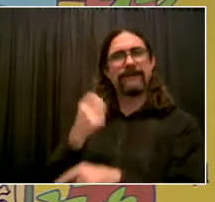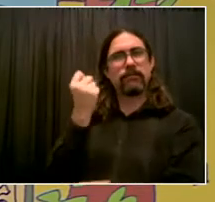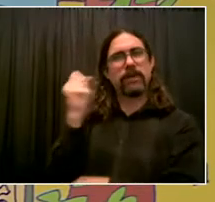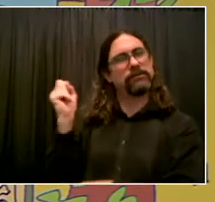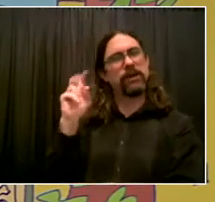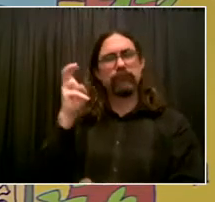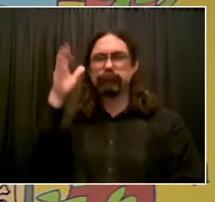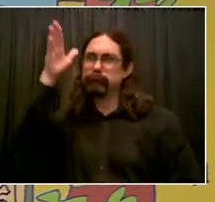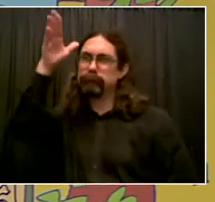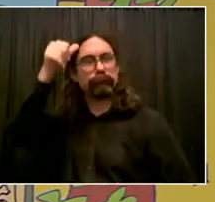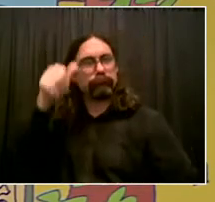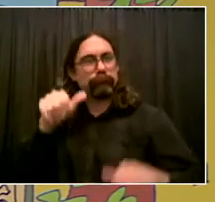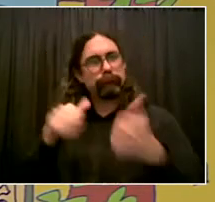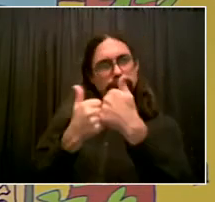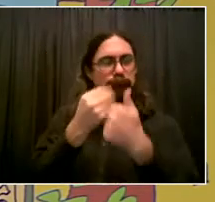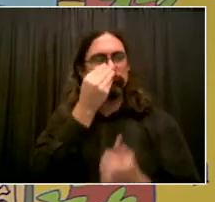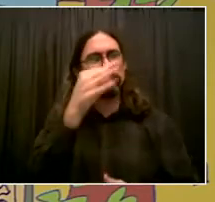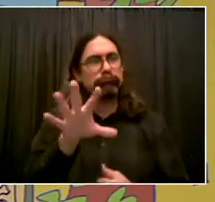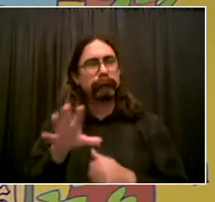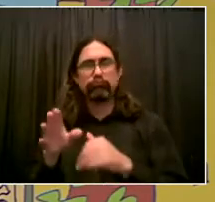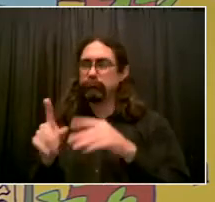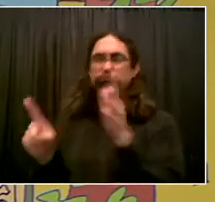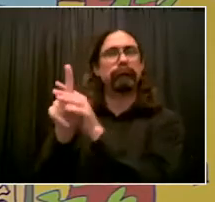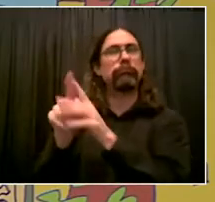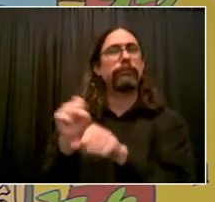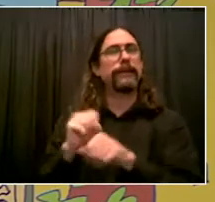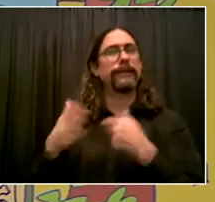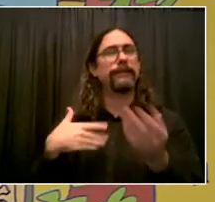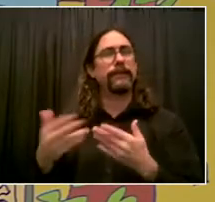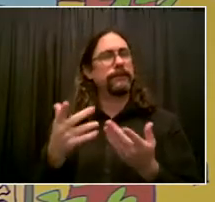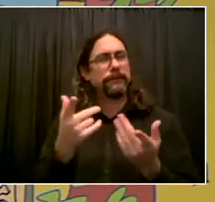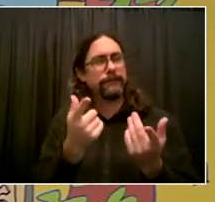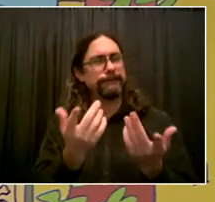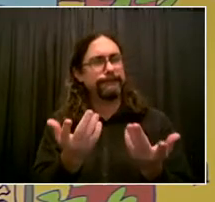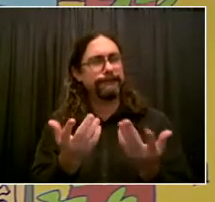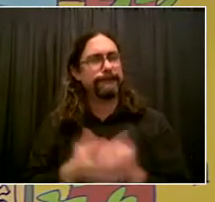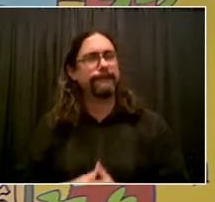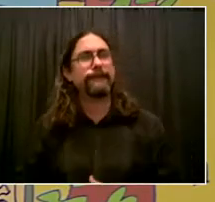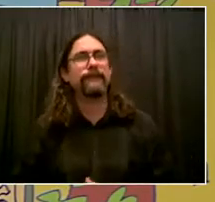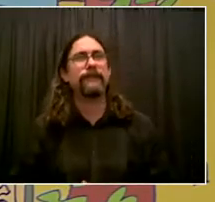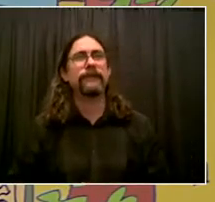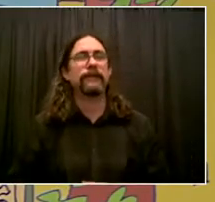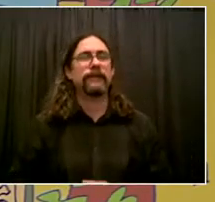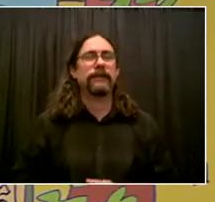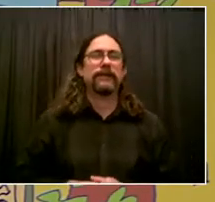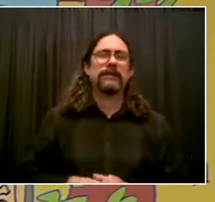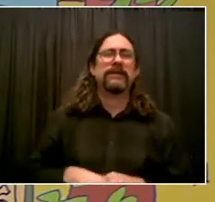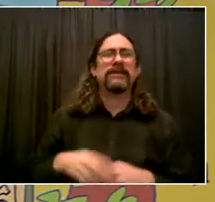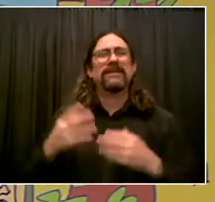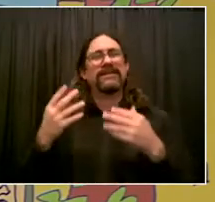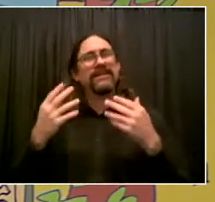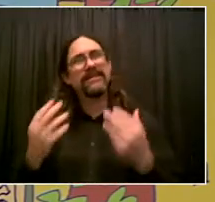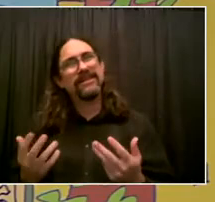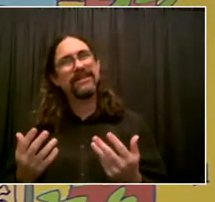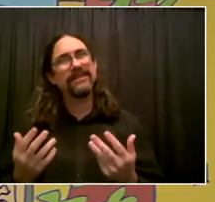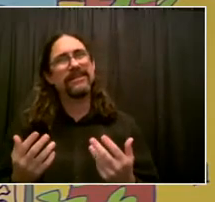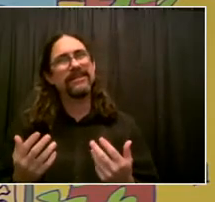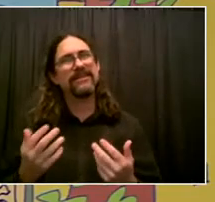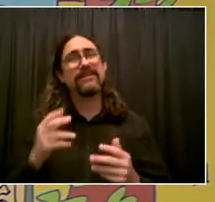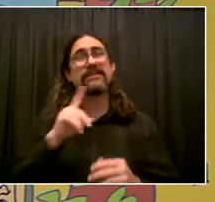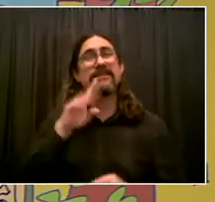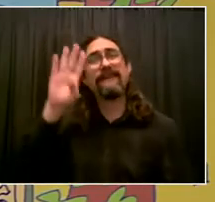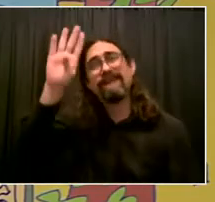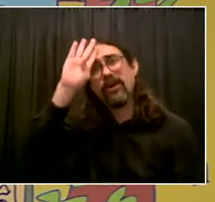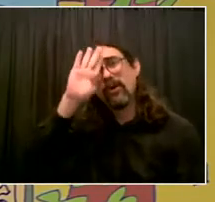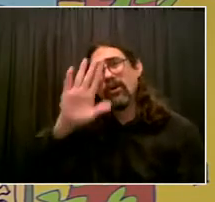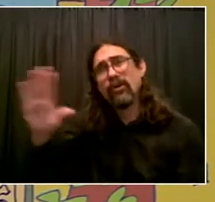as I've said, it's also been a very strange moment in history where there's so much misinformation out there. And people have been told things that